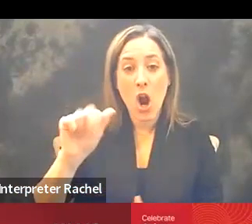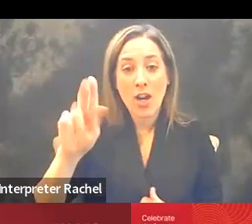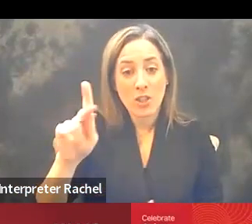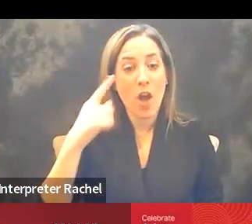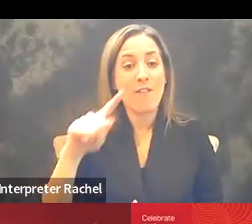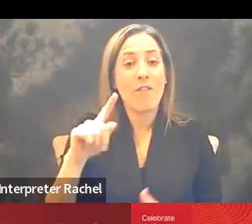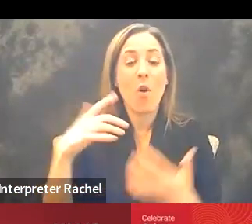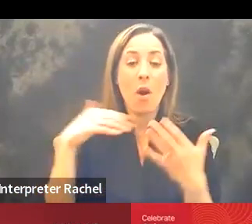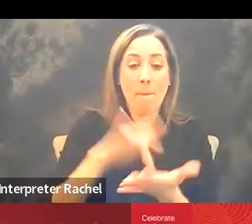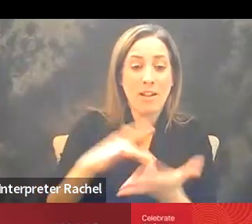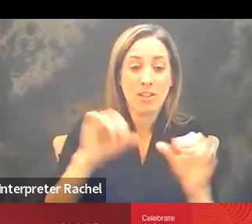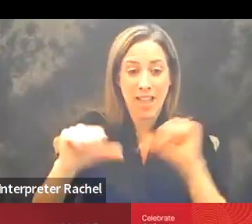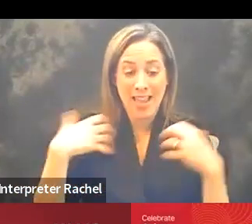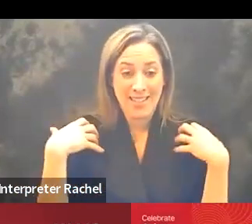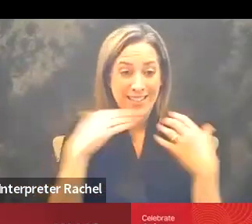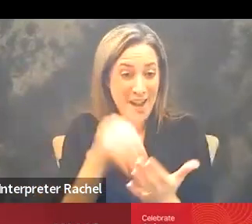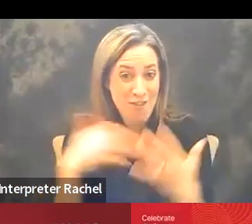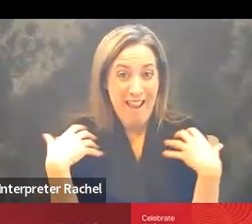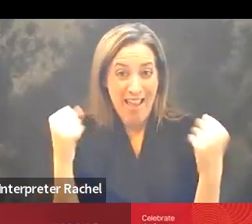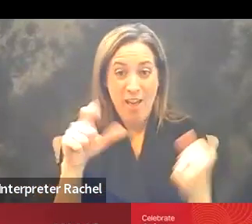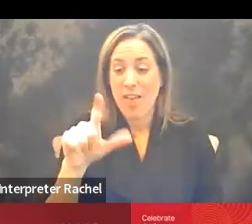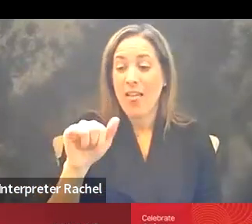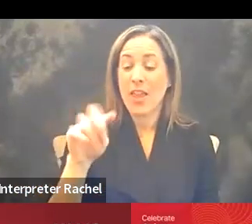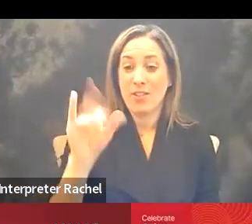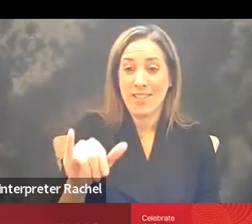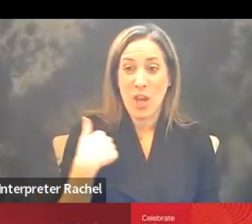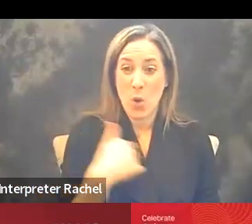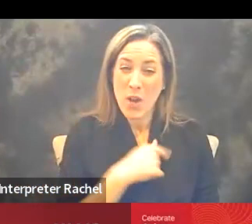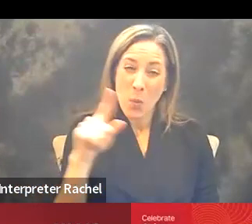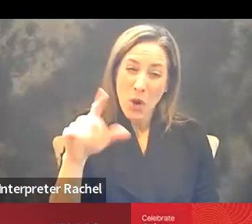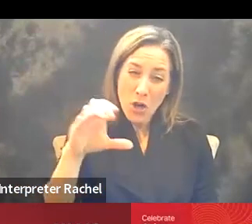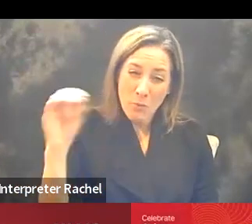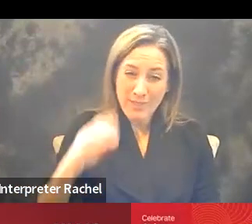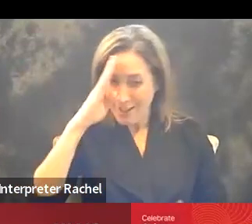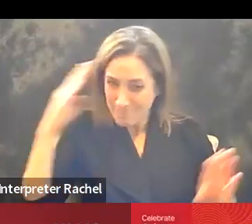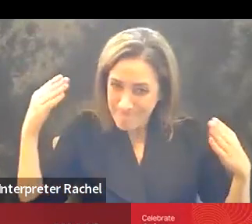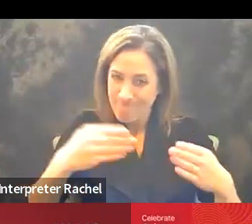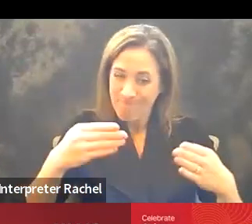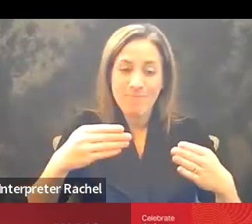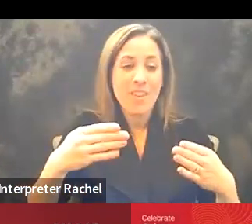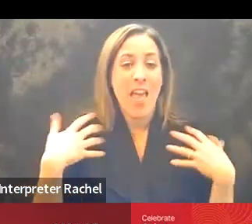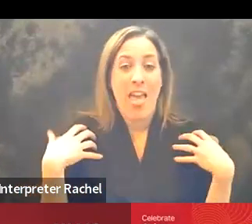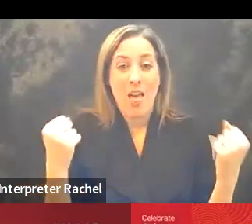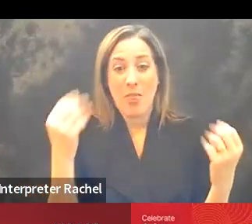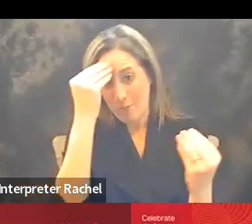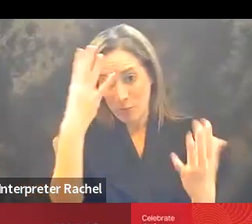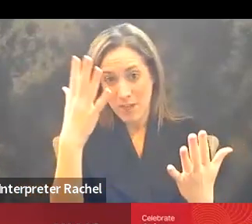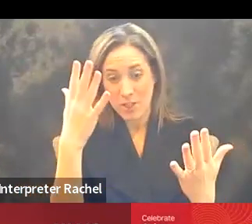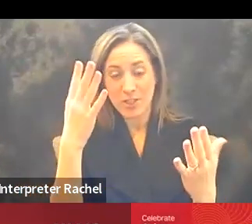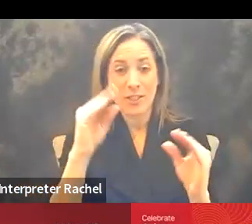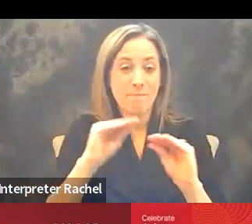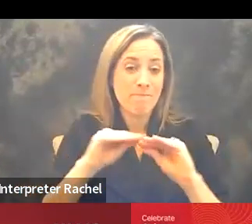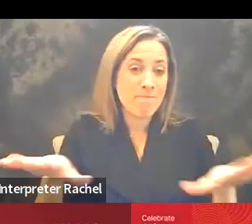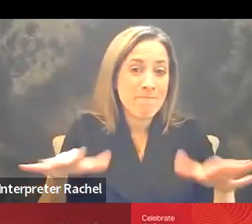Health Literacy. So we are just 100% focused in our shop on making health information easy for everyone